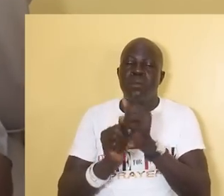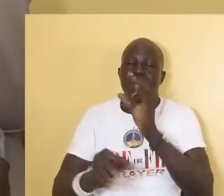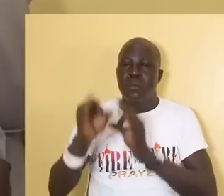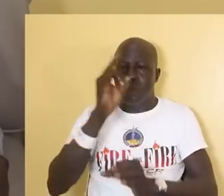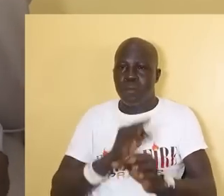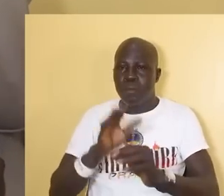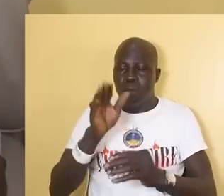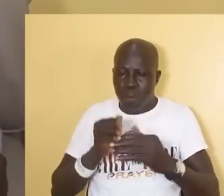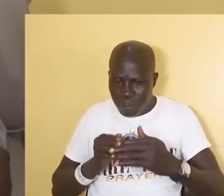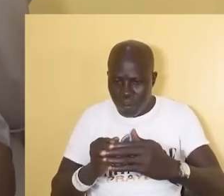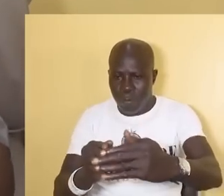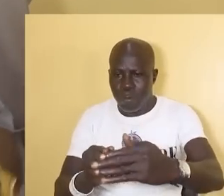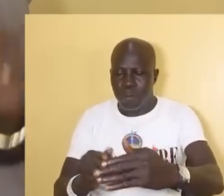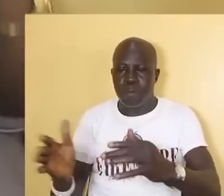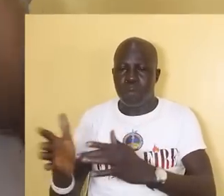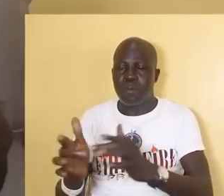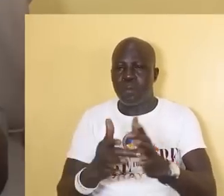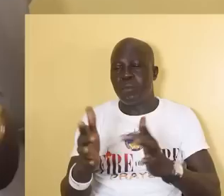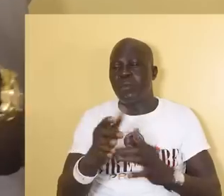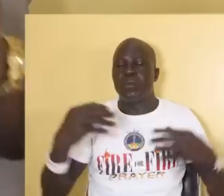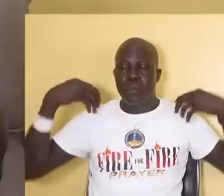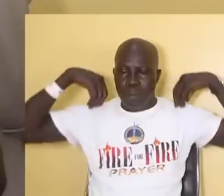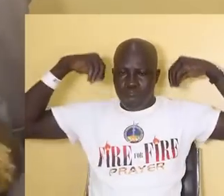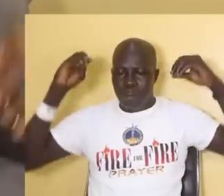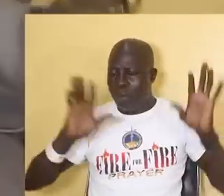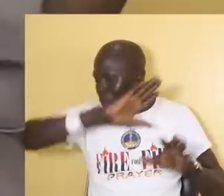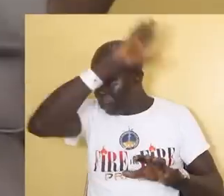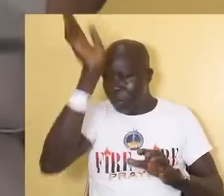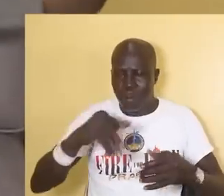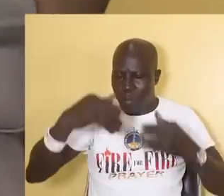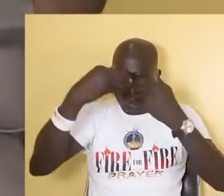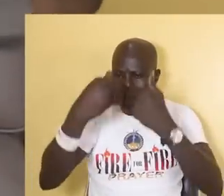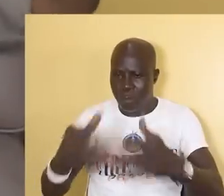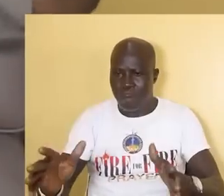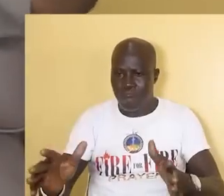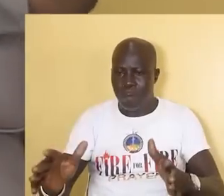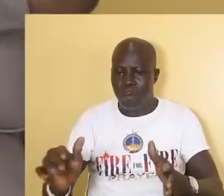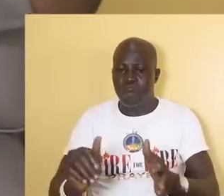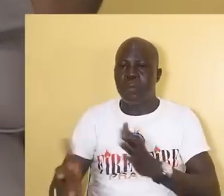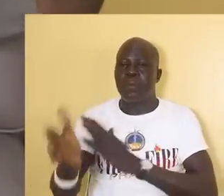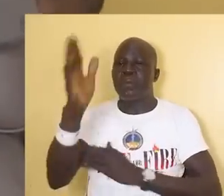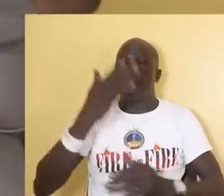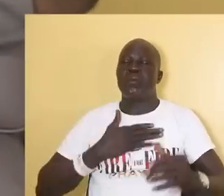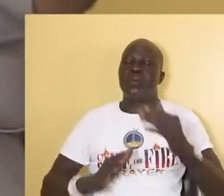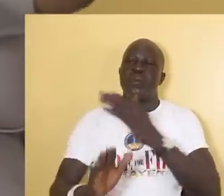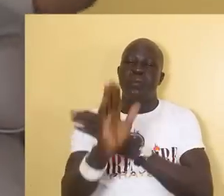them, if you follow me, I want get it, these angels will never leave. Oh, no, no,